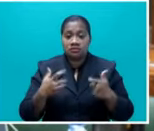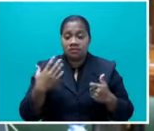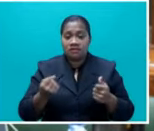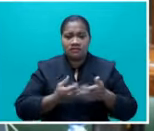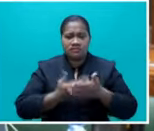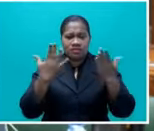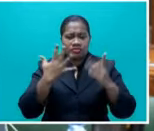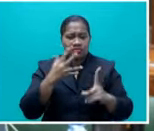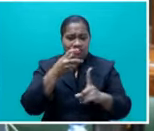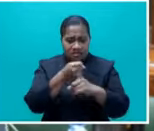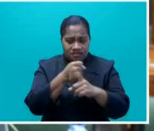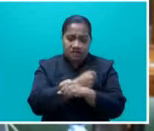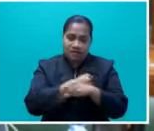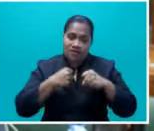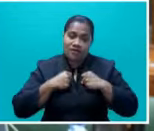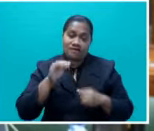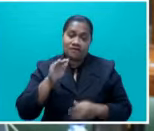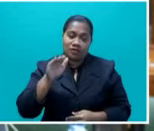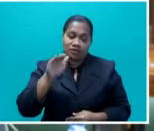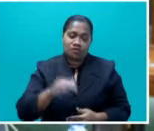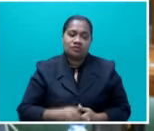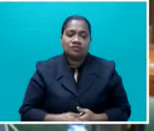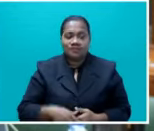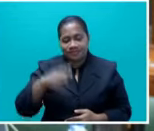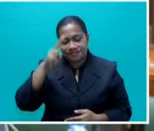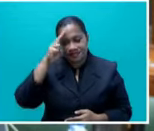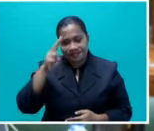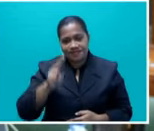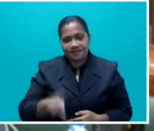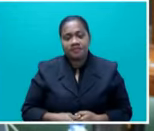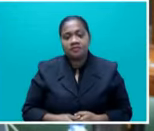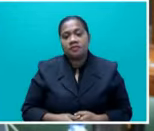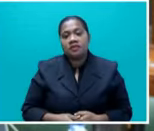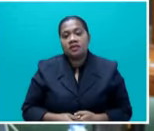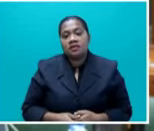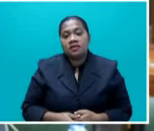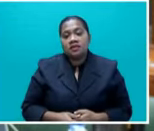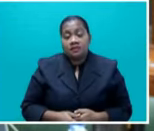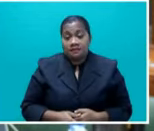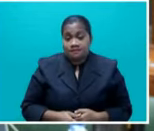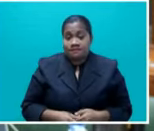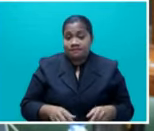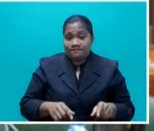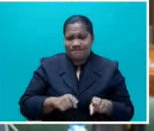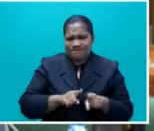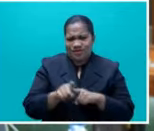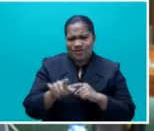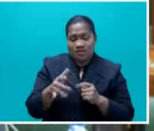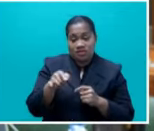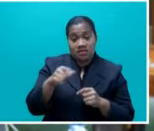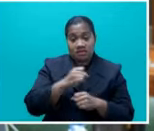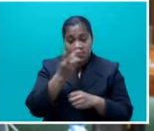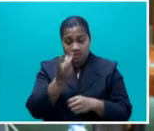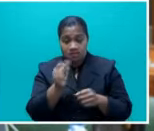impact on our future as a nation. However, Madam Speaker, it is most unfortunate that some members of this